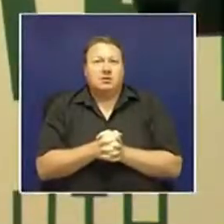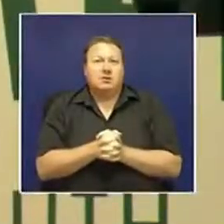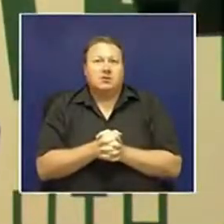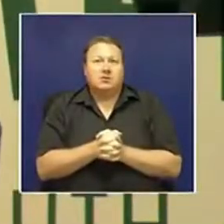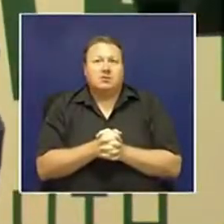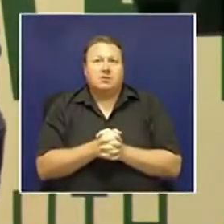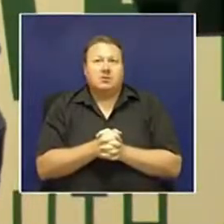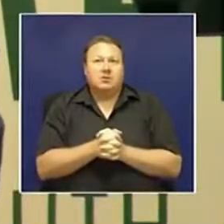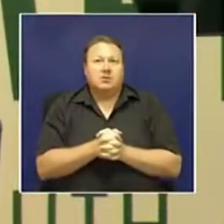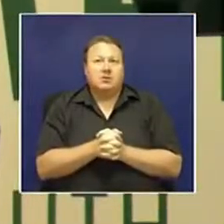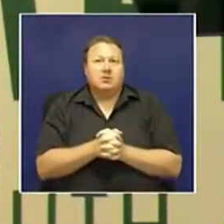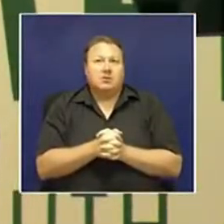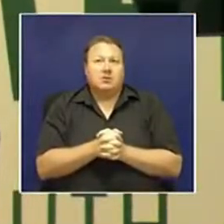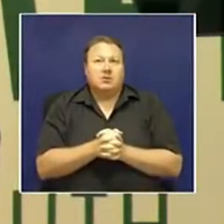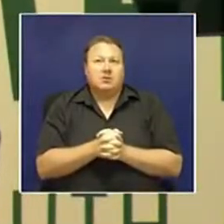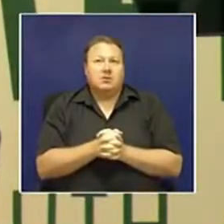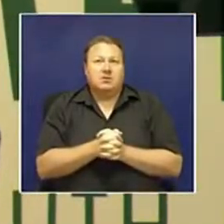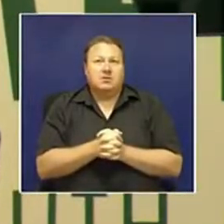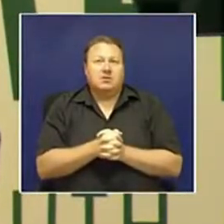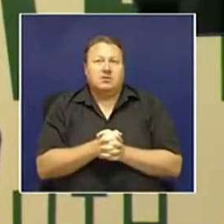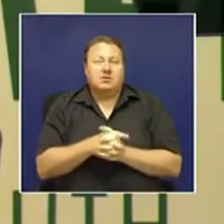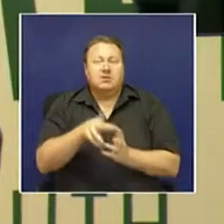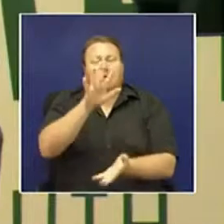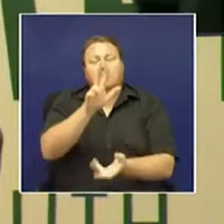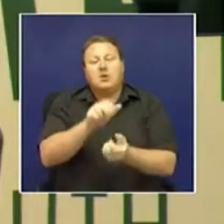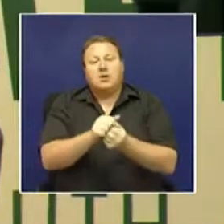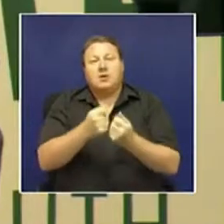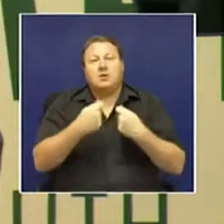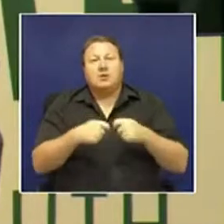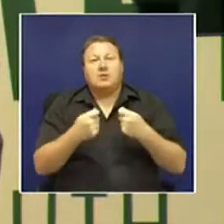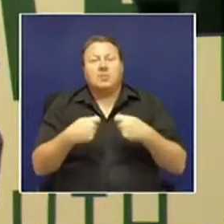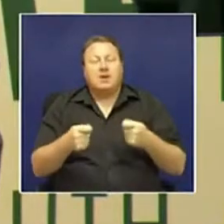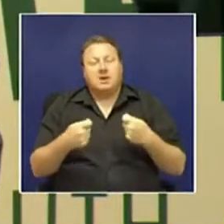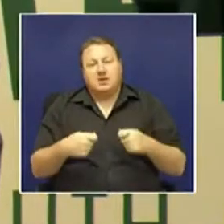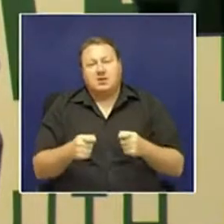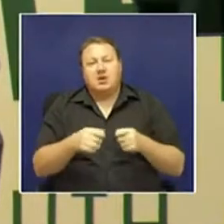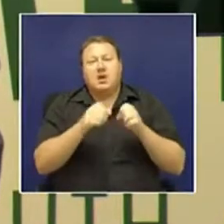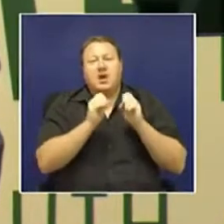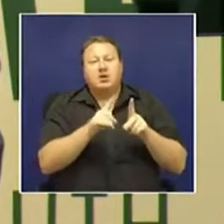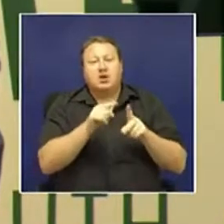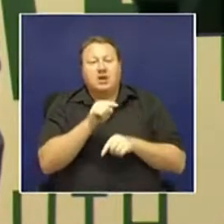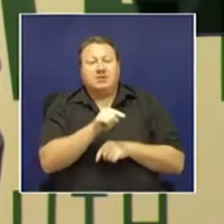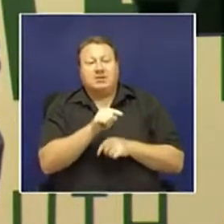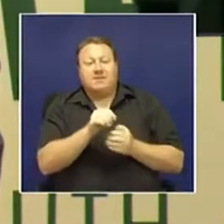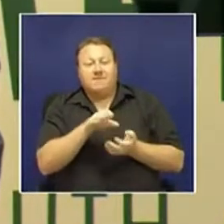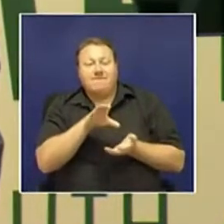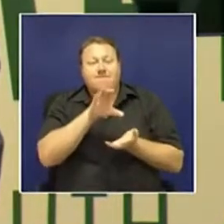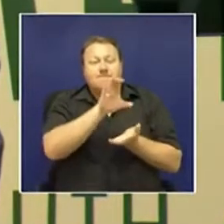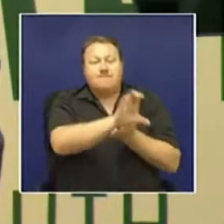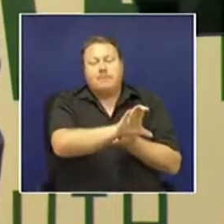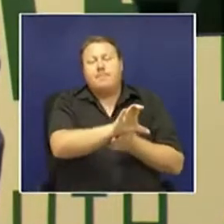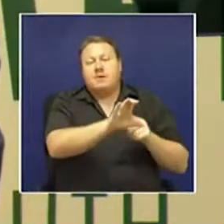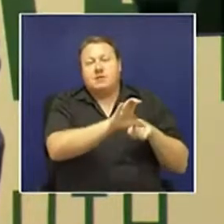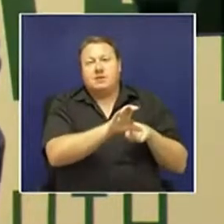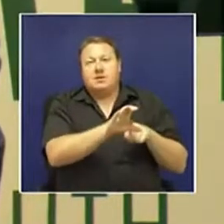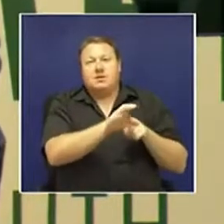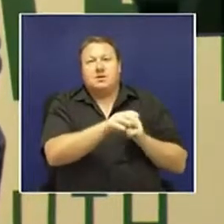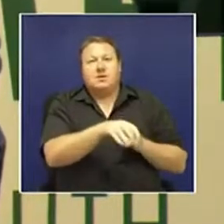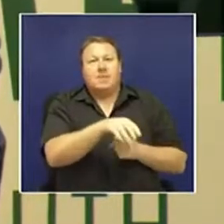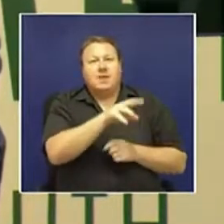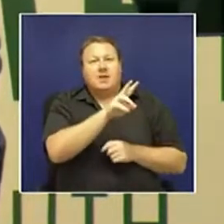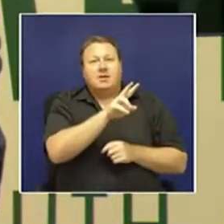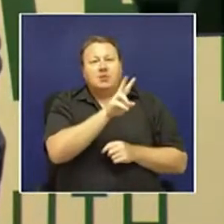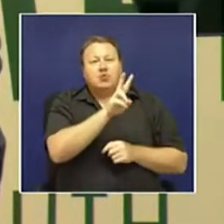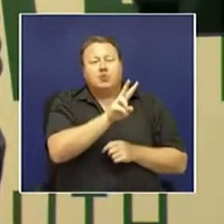In terms of the consolidated expenditure, spending on education remains the largest component at